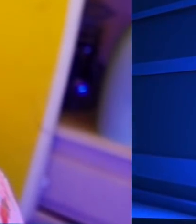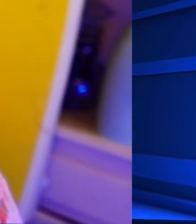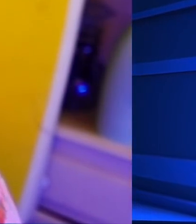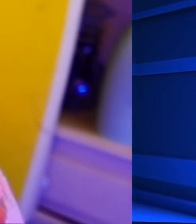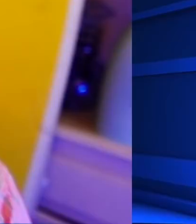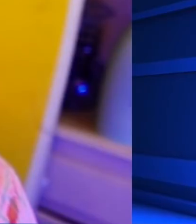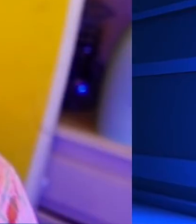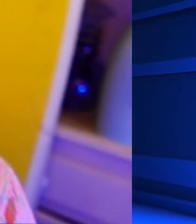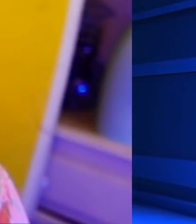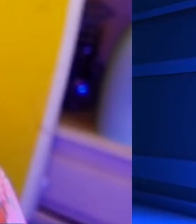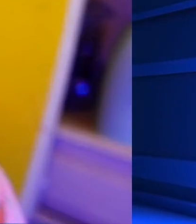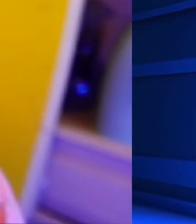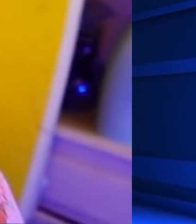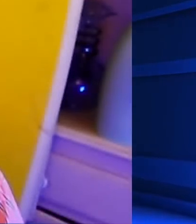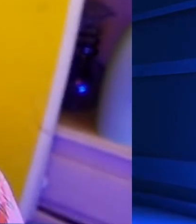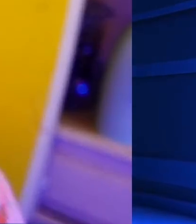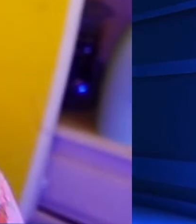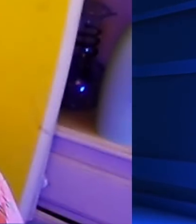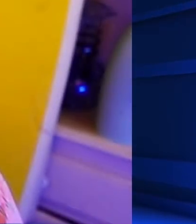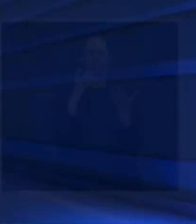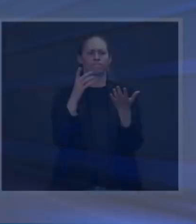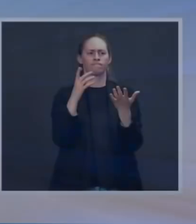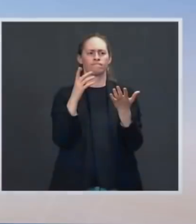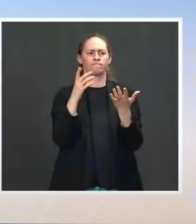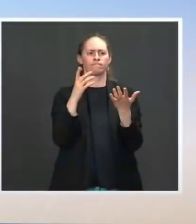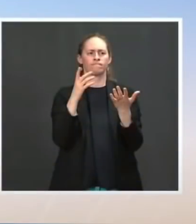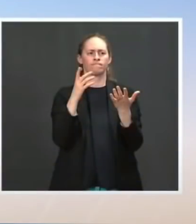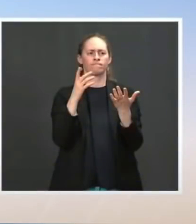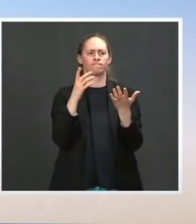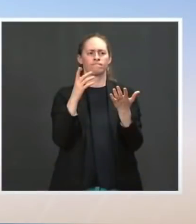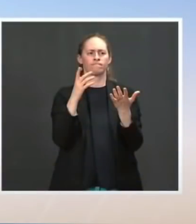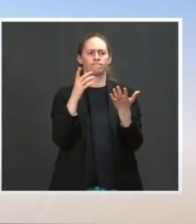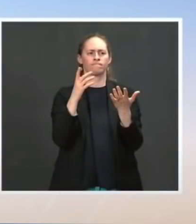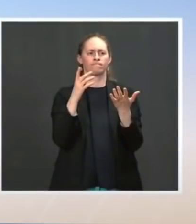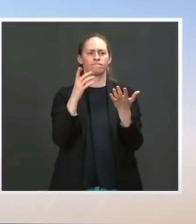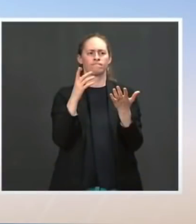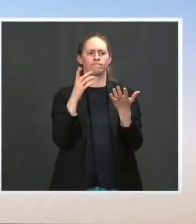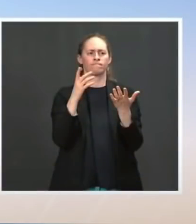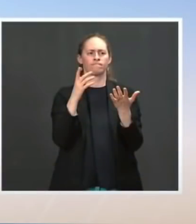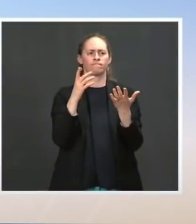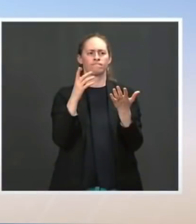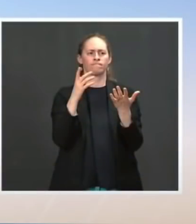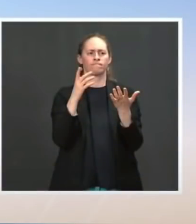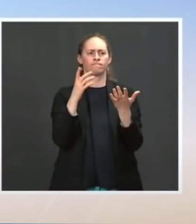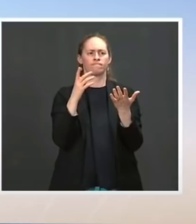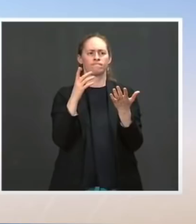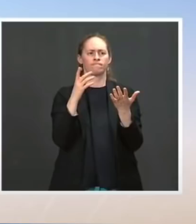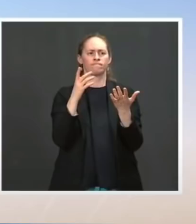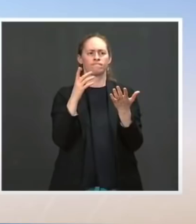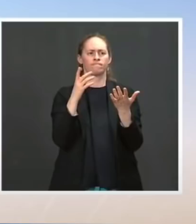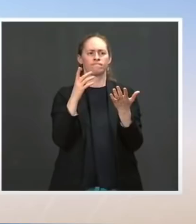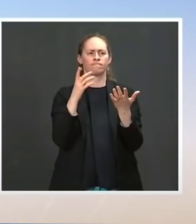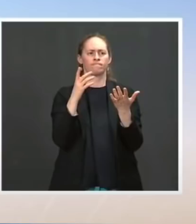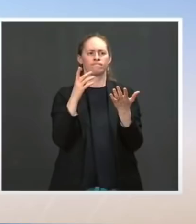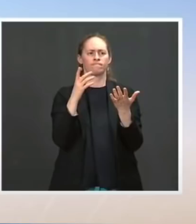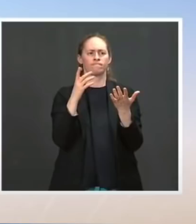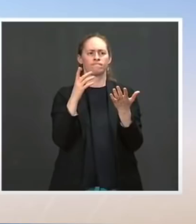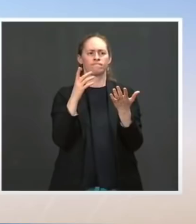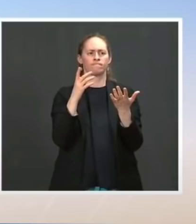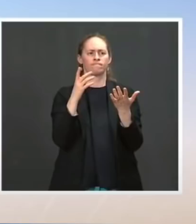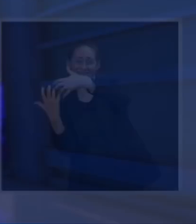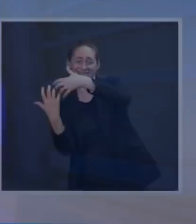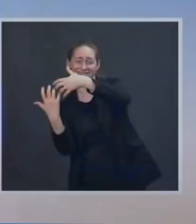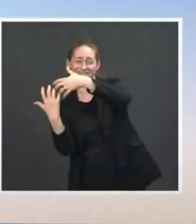up. let's see another video from the press secretary. Oh, wait, is that the video from